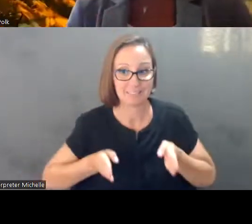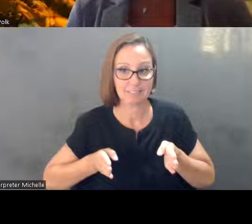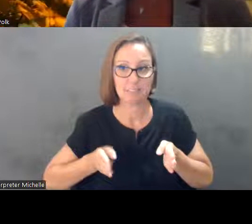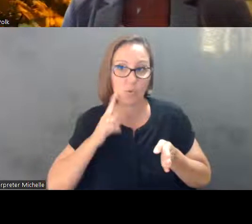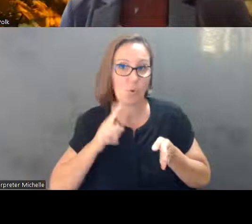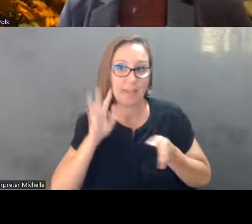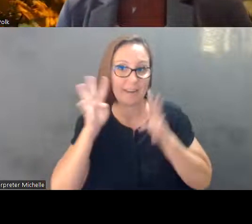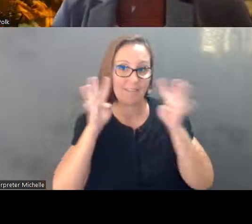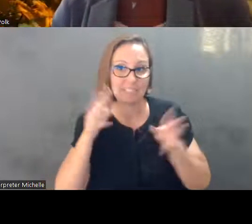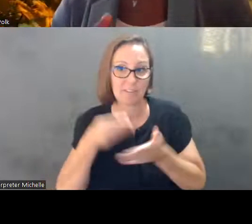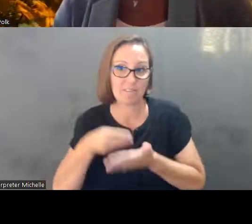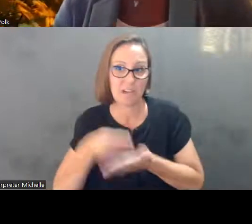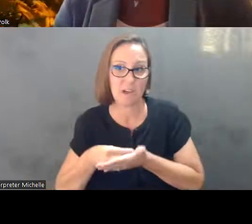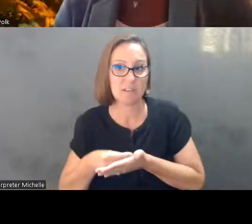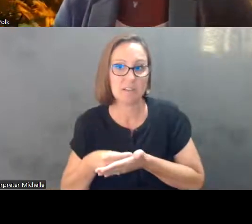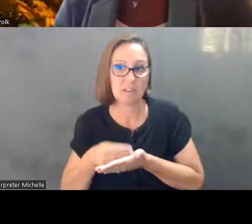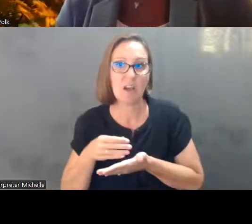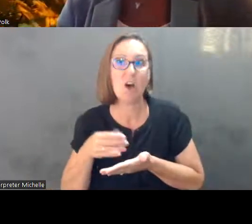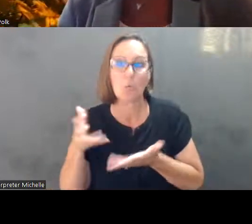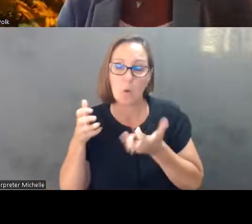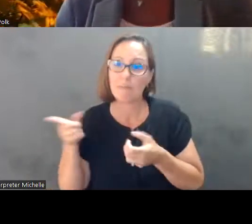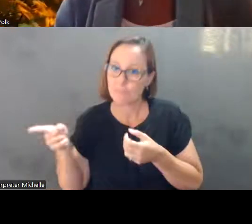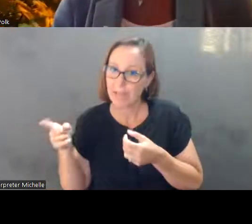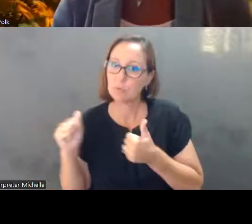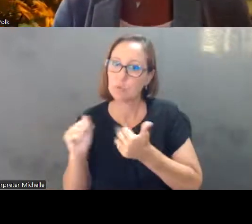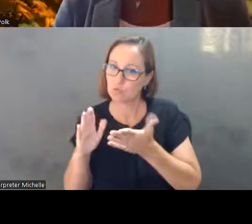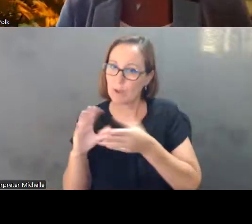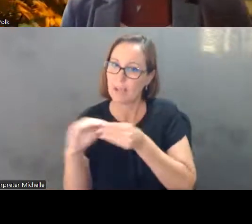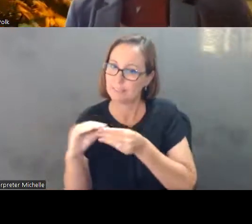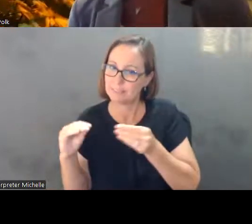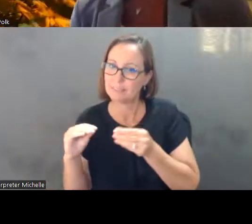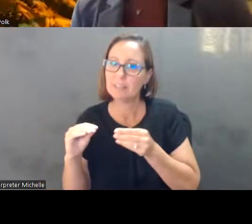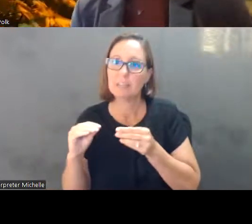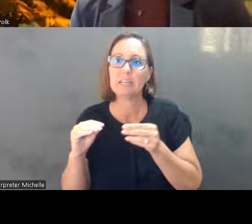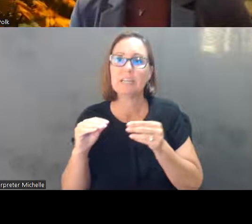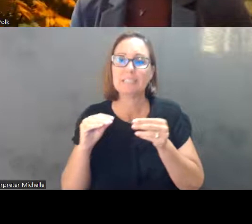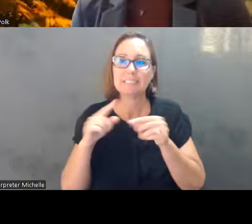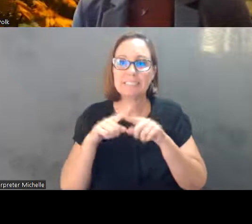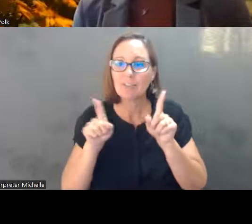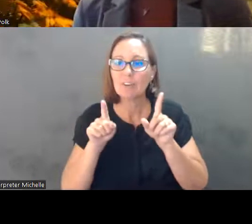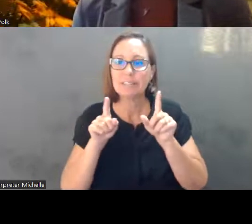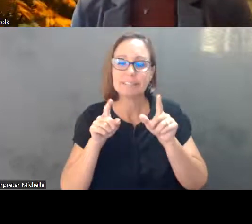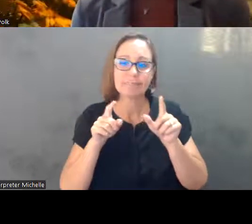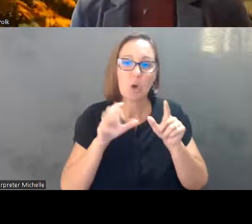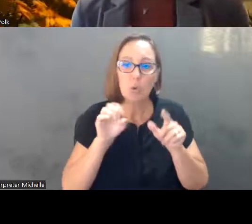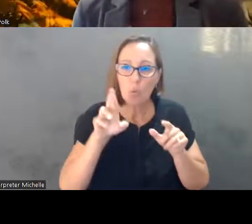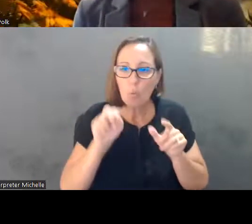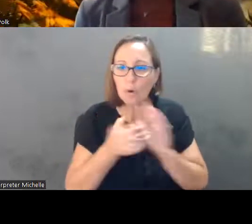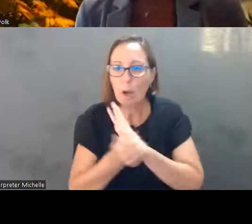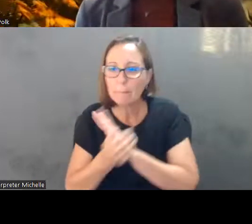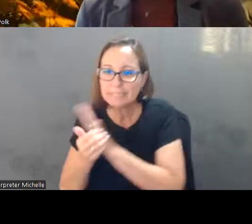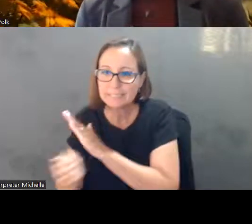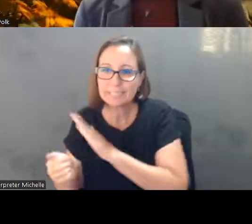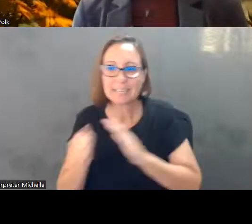to have them address specific categories of core competencies. And so one of the ones that we're thinking